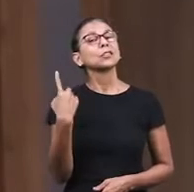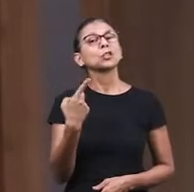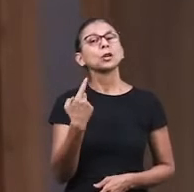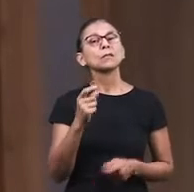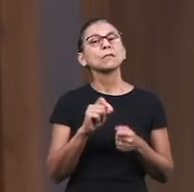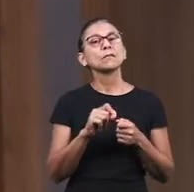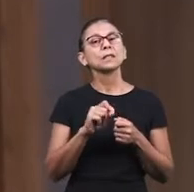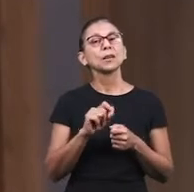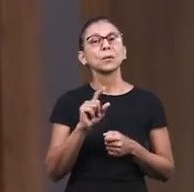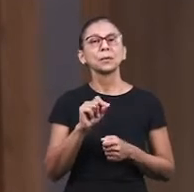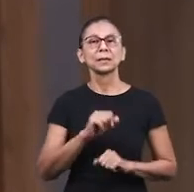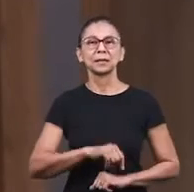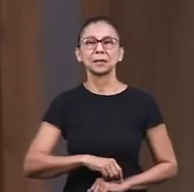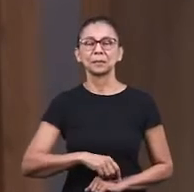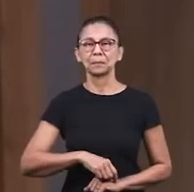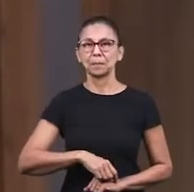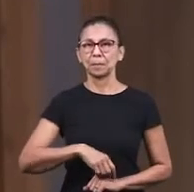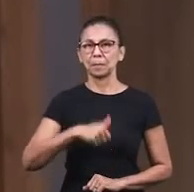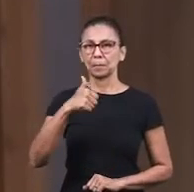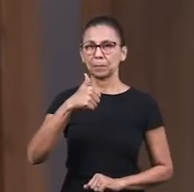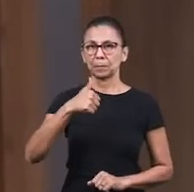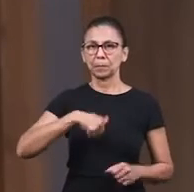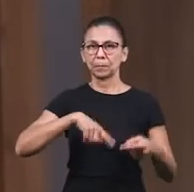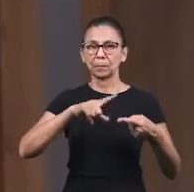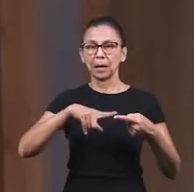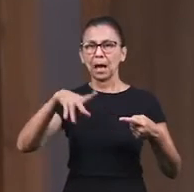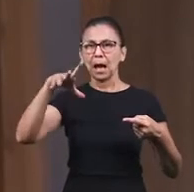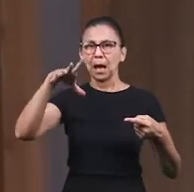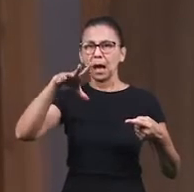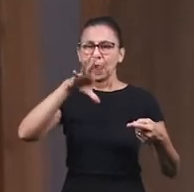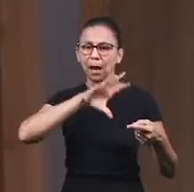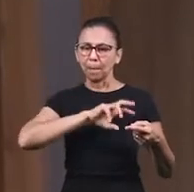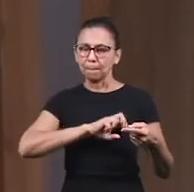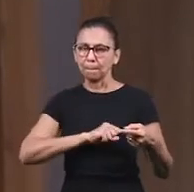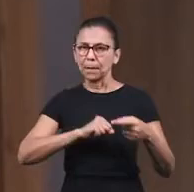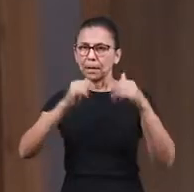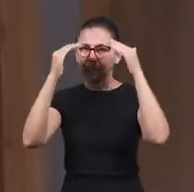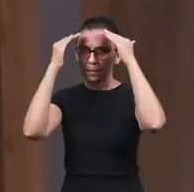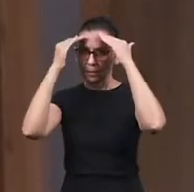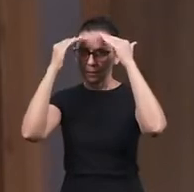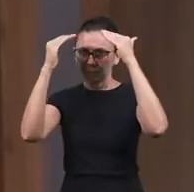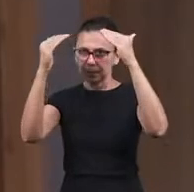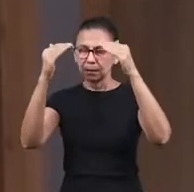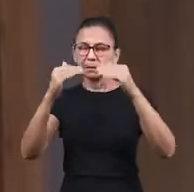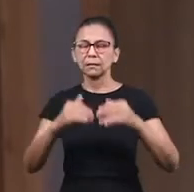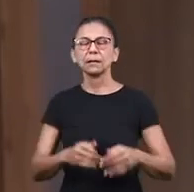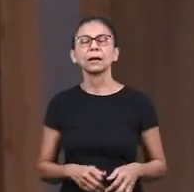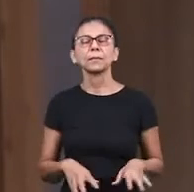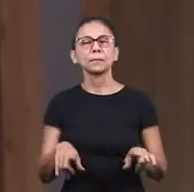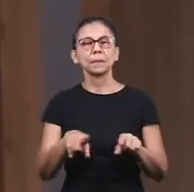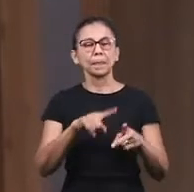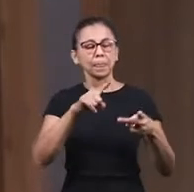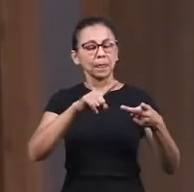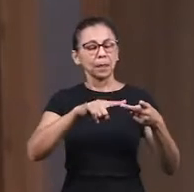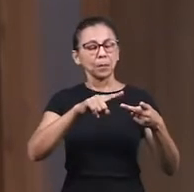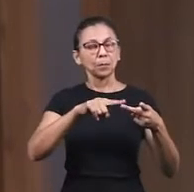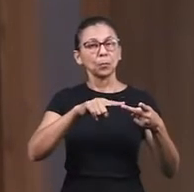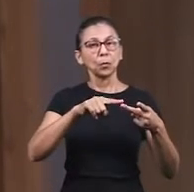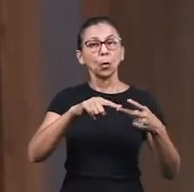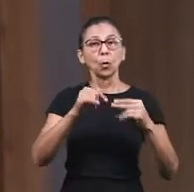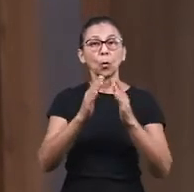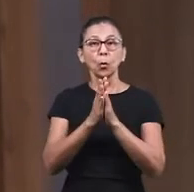First, we should love and respect all. Second, we should pray for them so that they could have